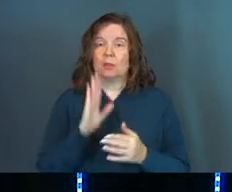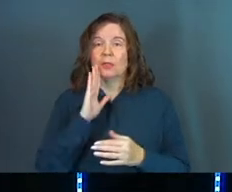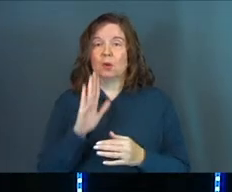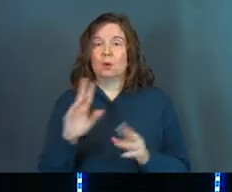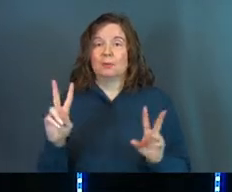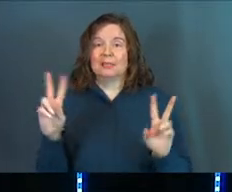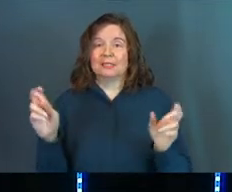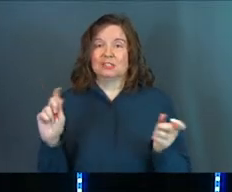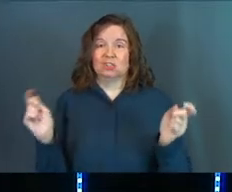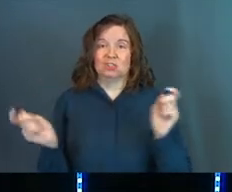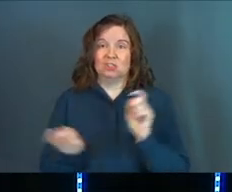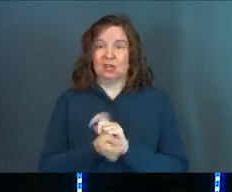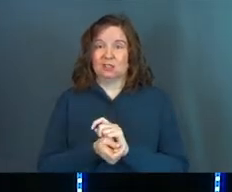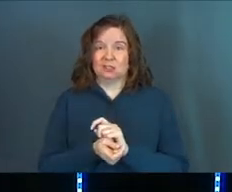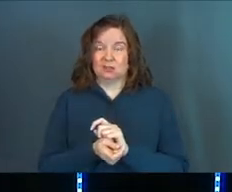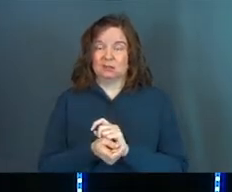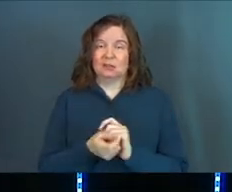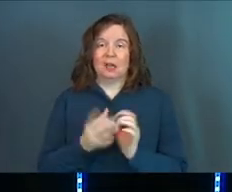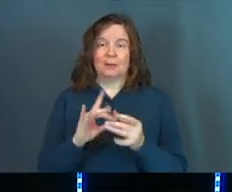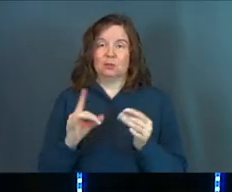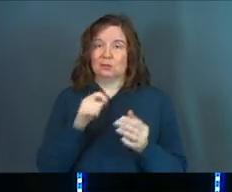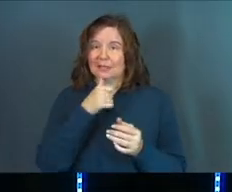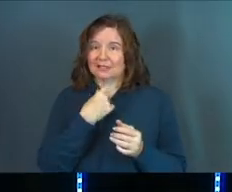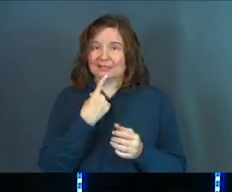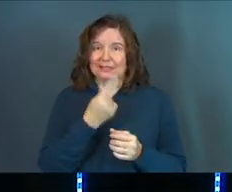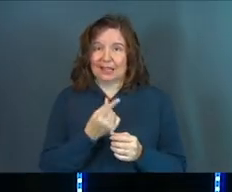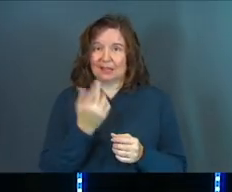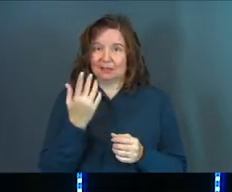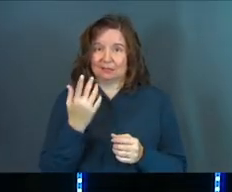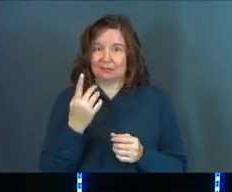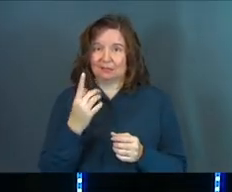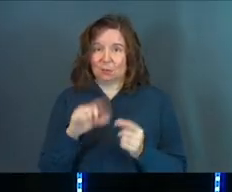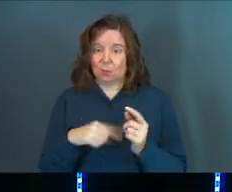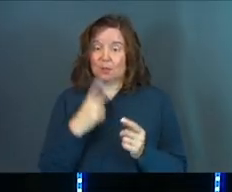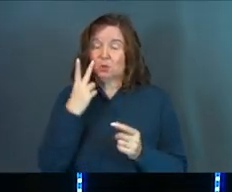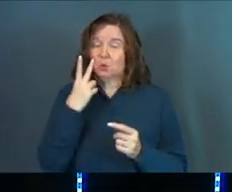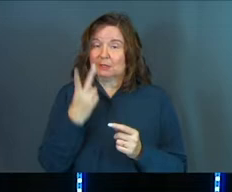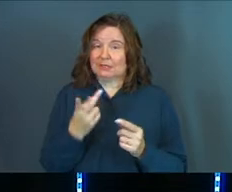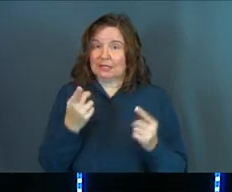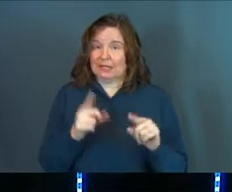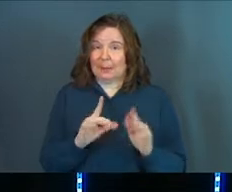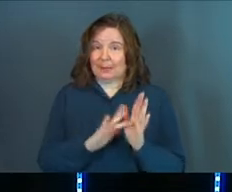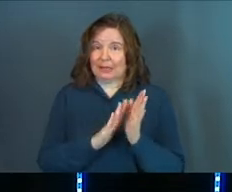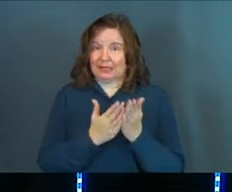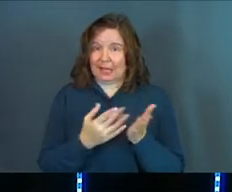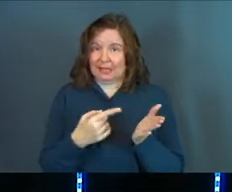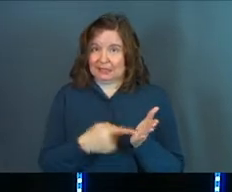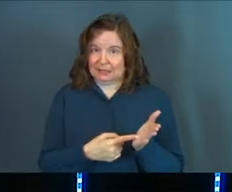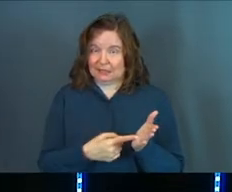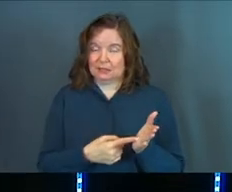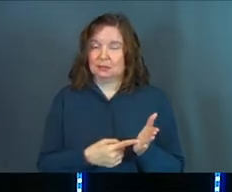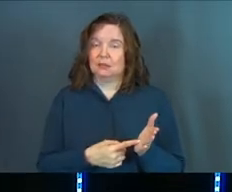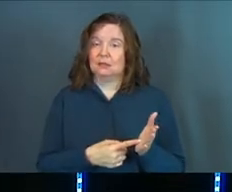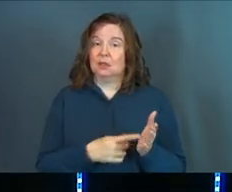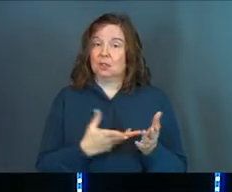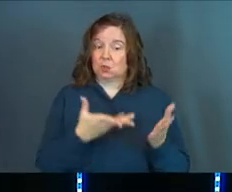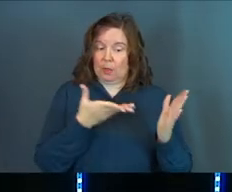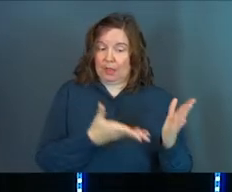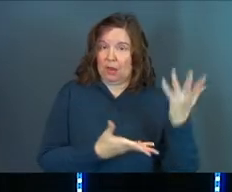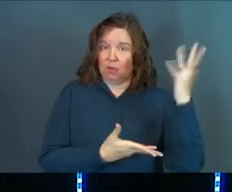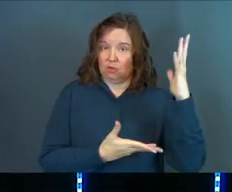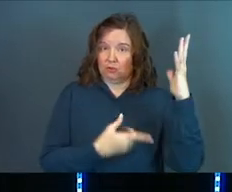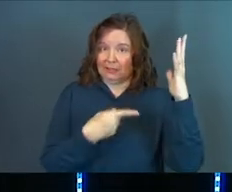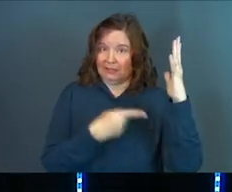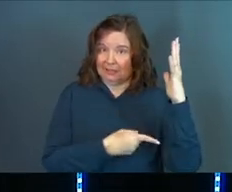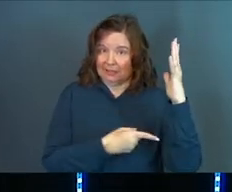to be a scene change, and the scripture isn't going to tell you that there's a scene change, but you're going to see it in the text. So they were there at